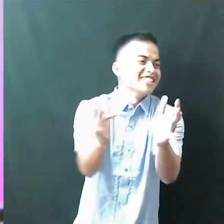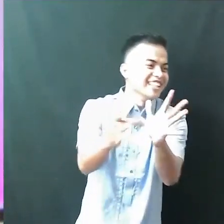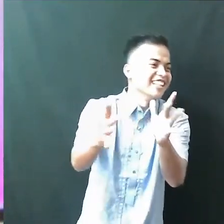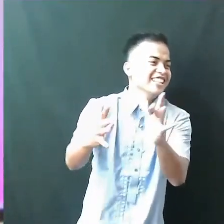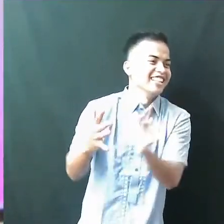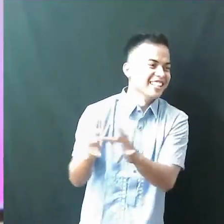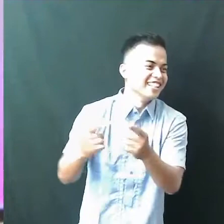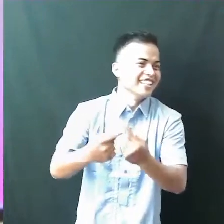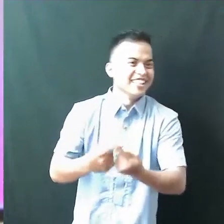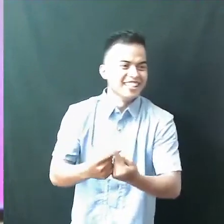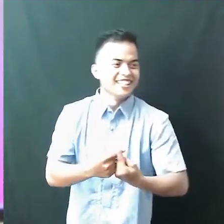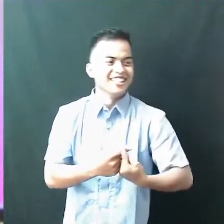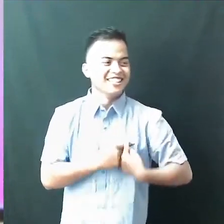Jesus